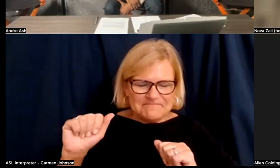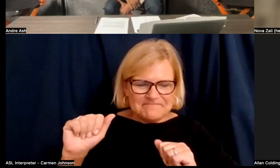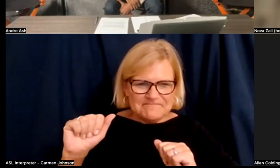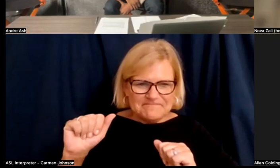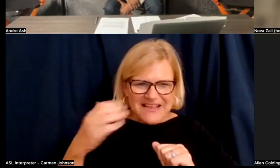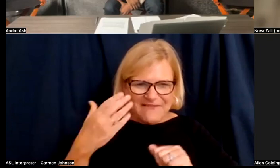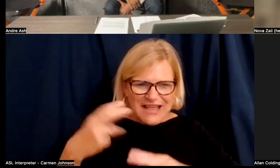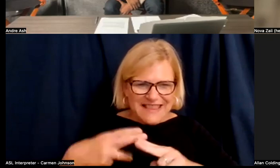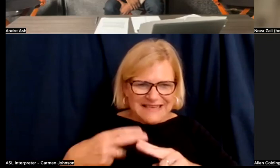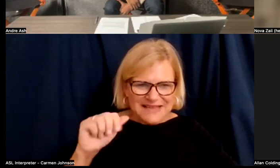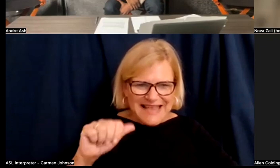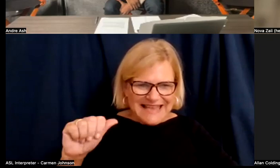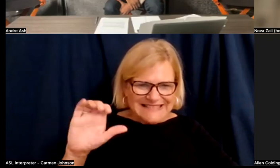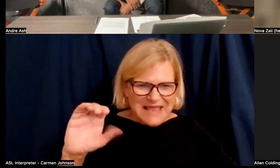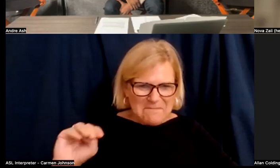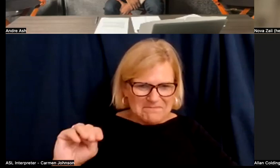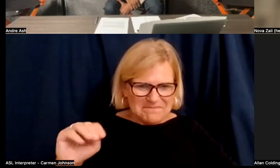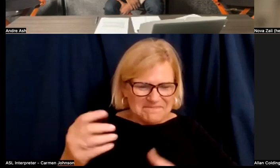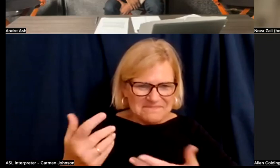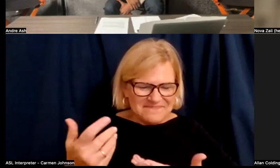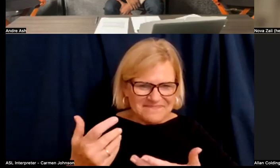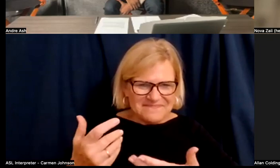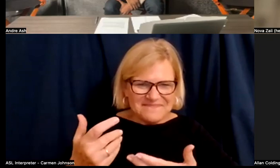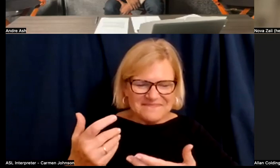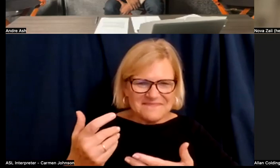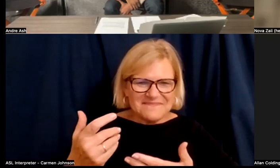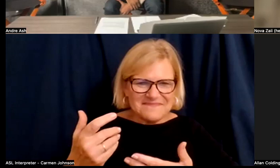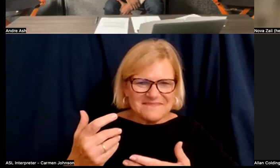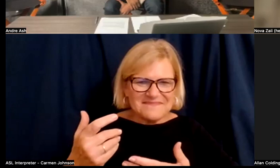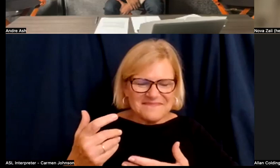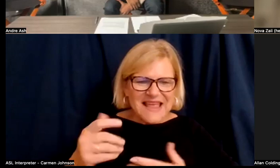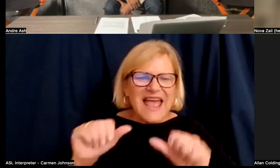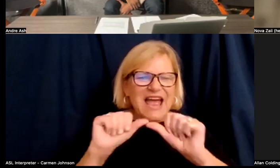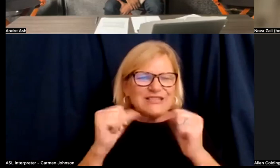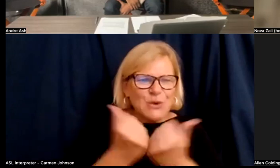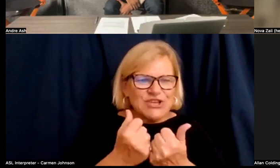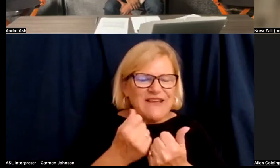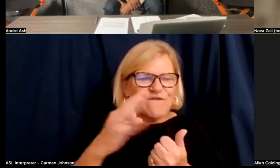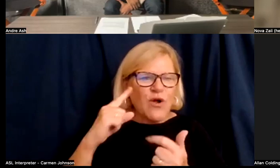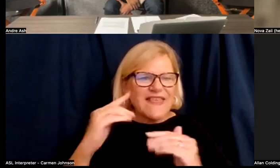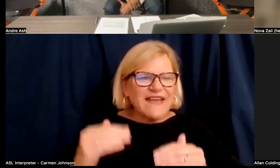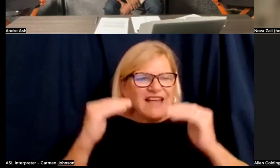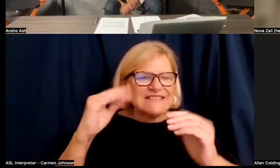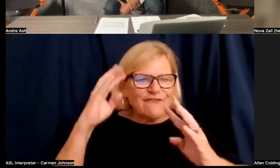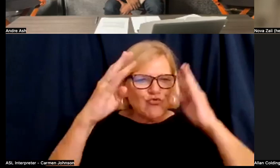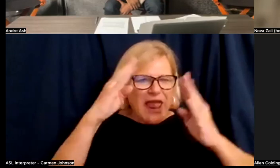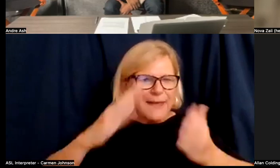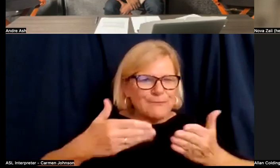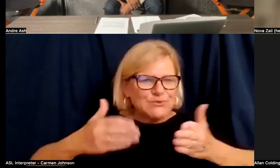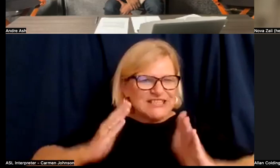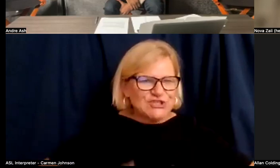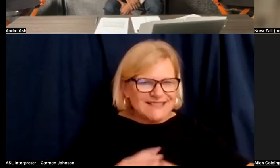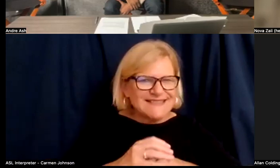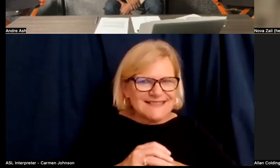I forgot what the AACM stands for, but it's the Association for the Advancement of Creative Musicians.